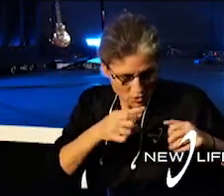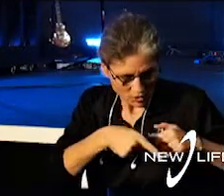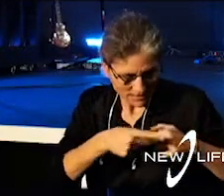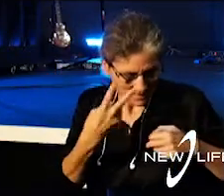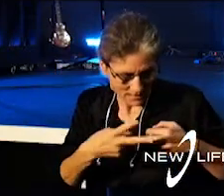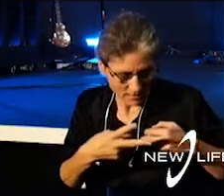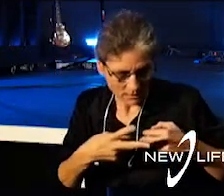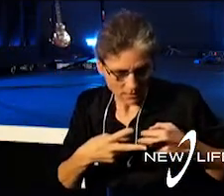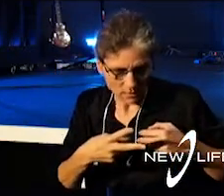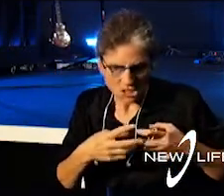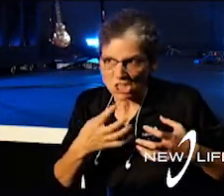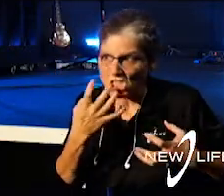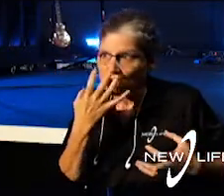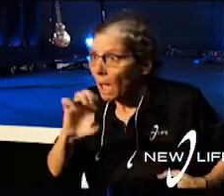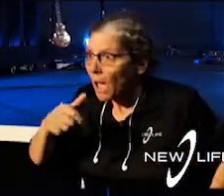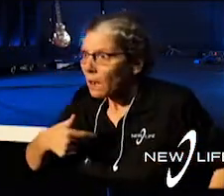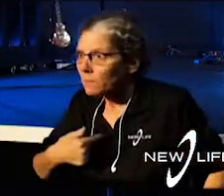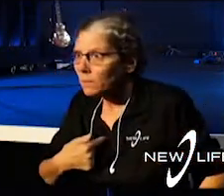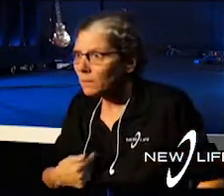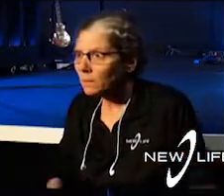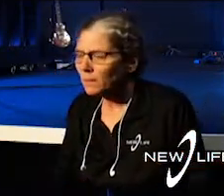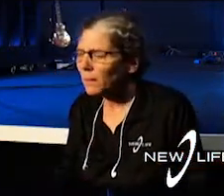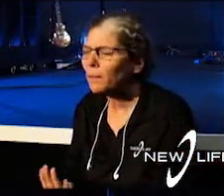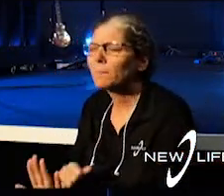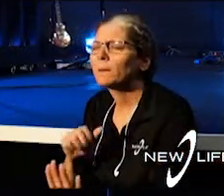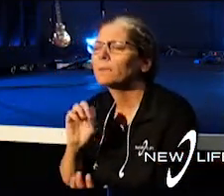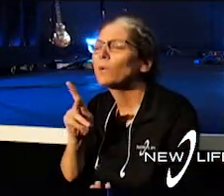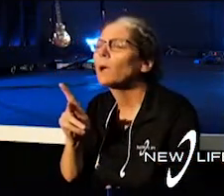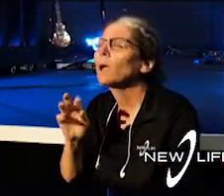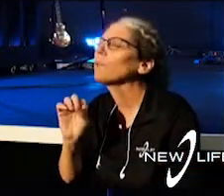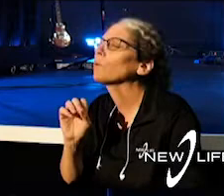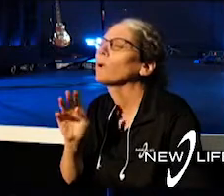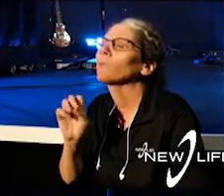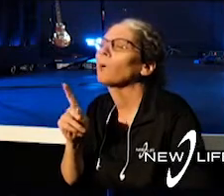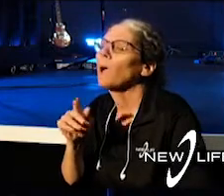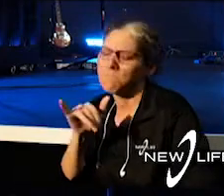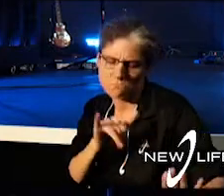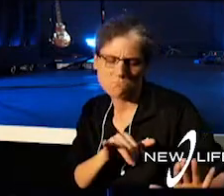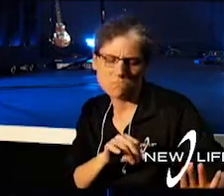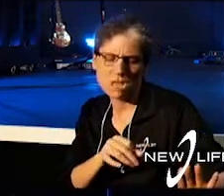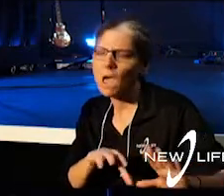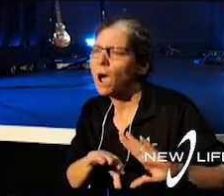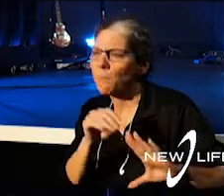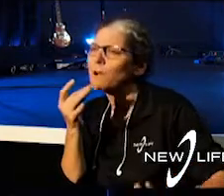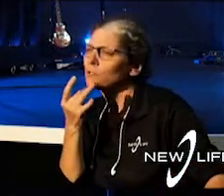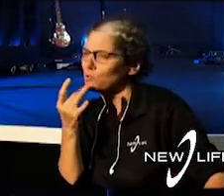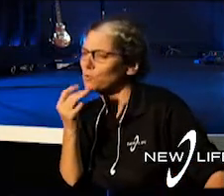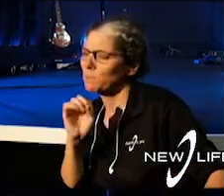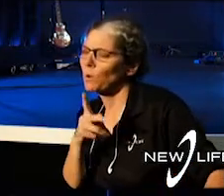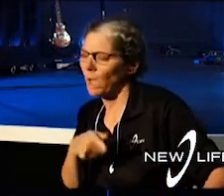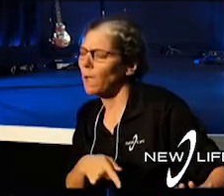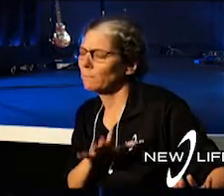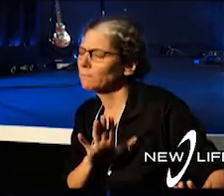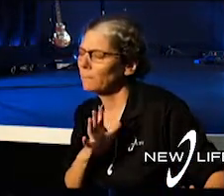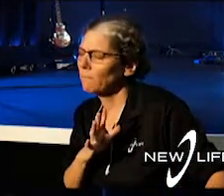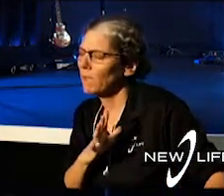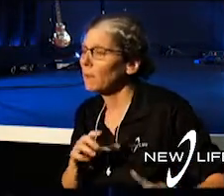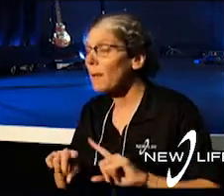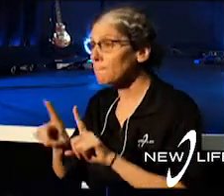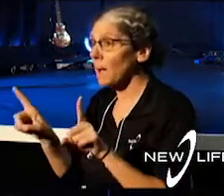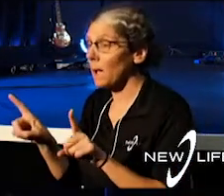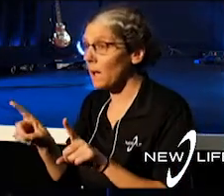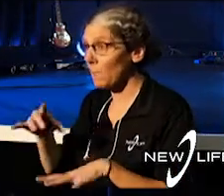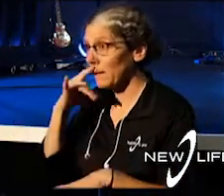get so angry. And I could just say, relax, like it's okay, it'll be out in a little bit. But as